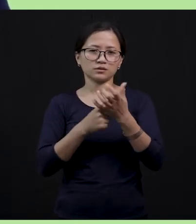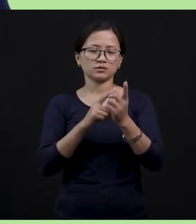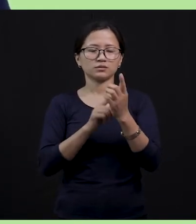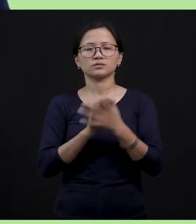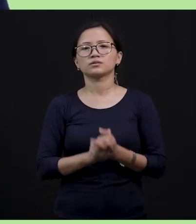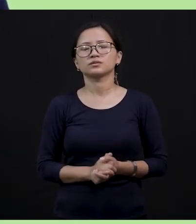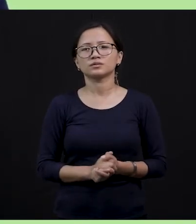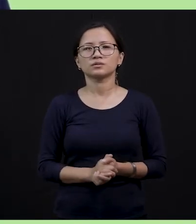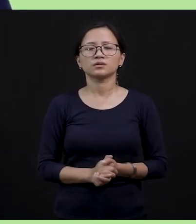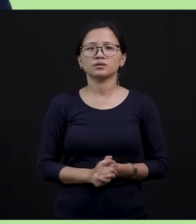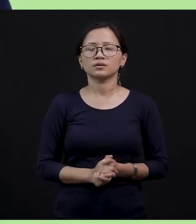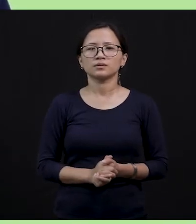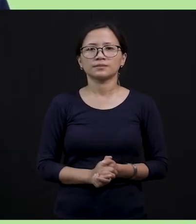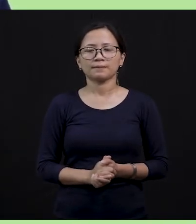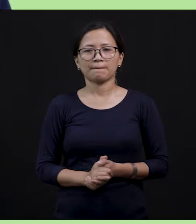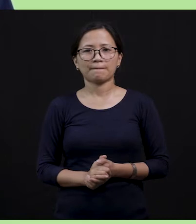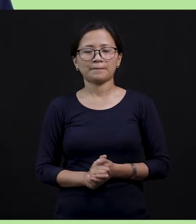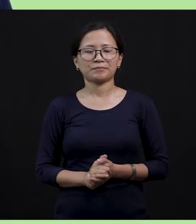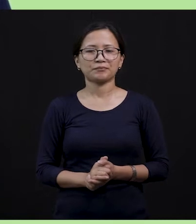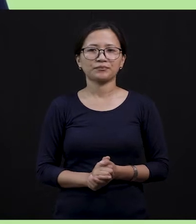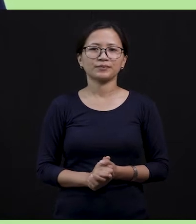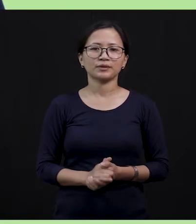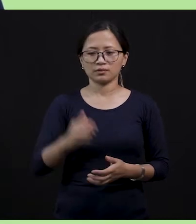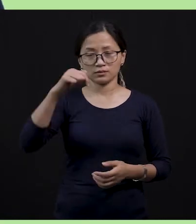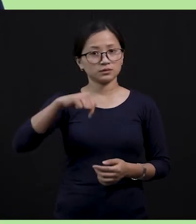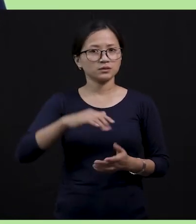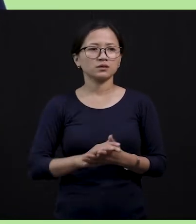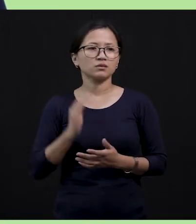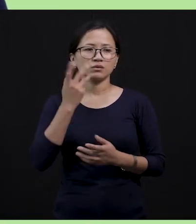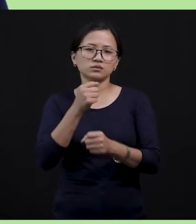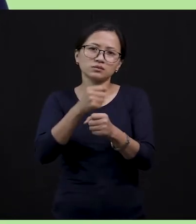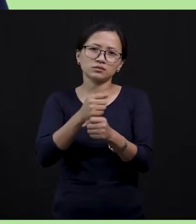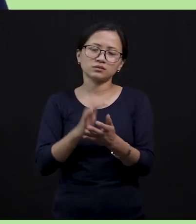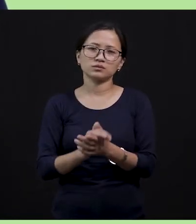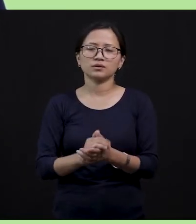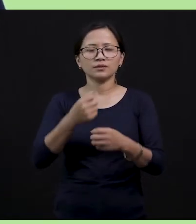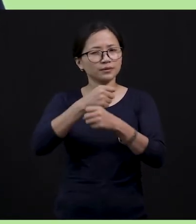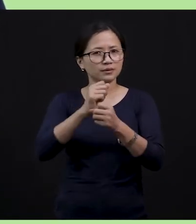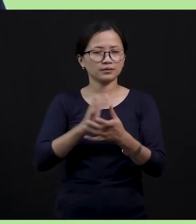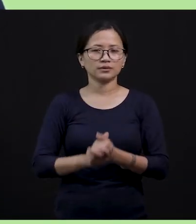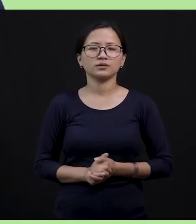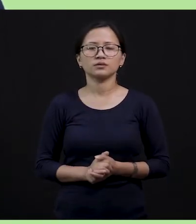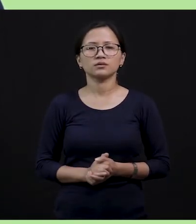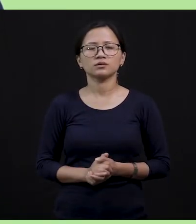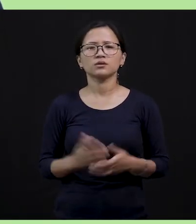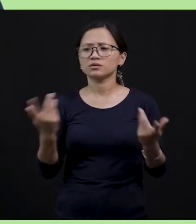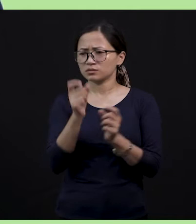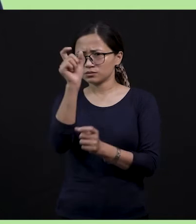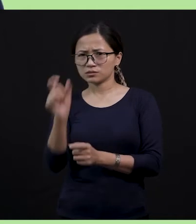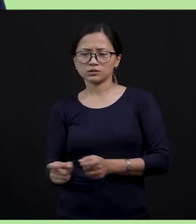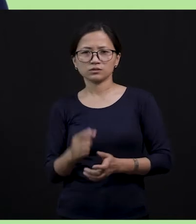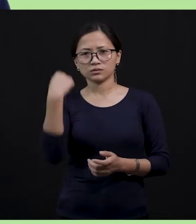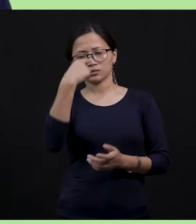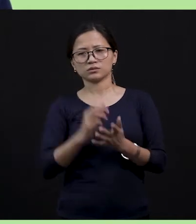form a government, you call it as a coalition government. Now, when the government has formed, what happens to the person